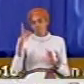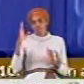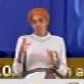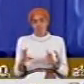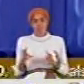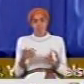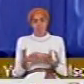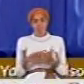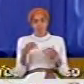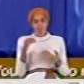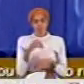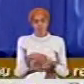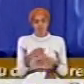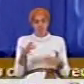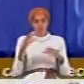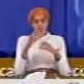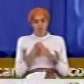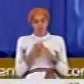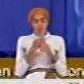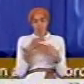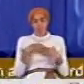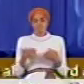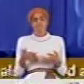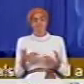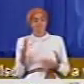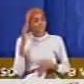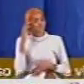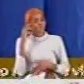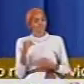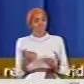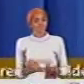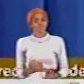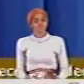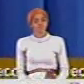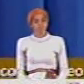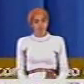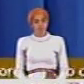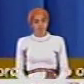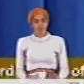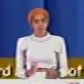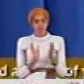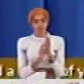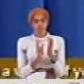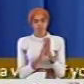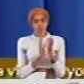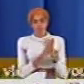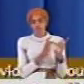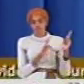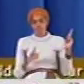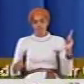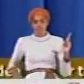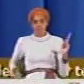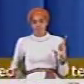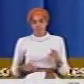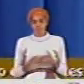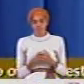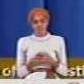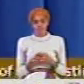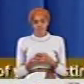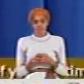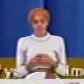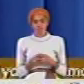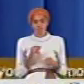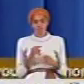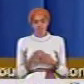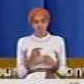he received his healing. Let's hear his testimony. Praise the Lord. My